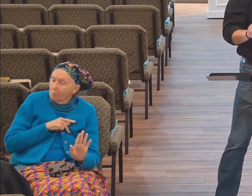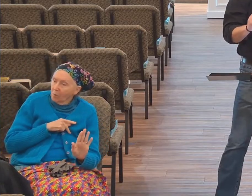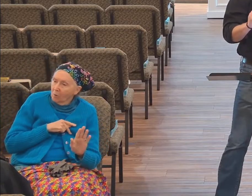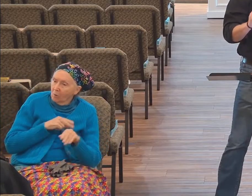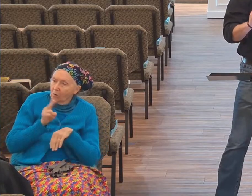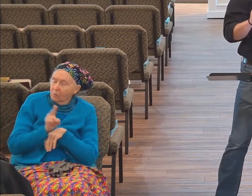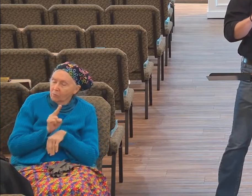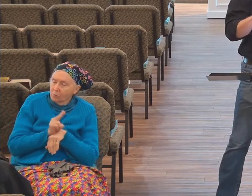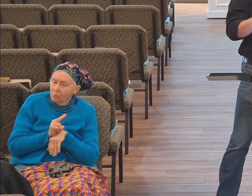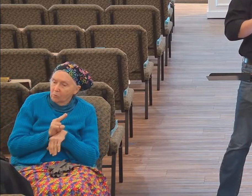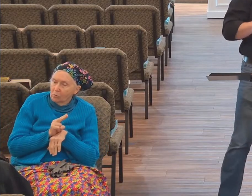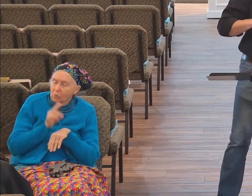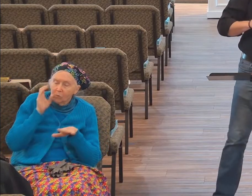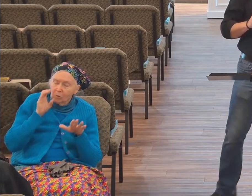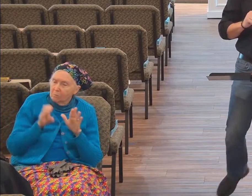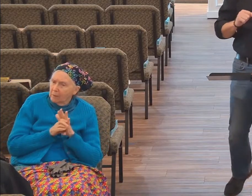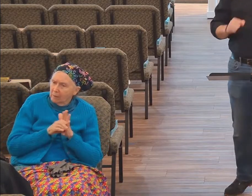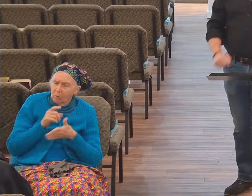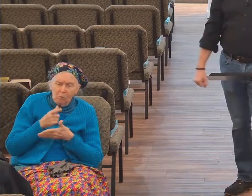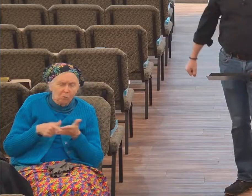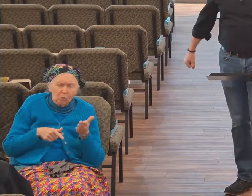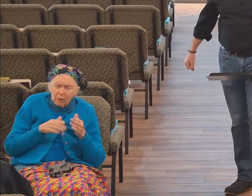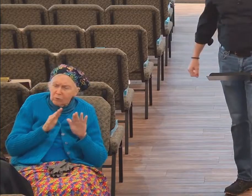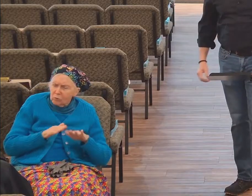what? What does children represent?